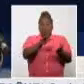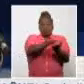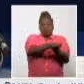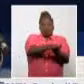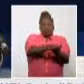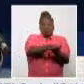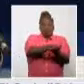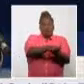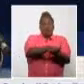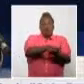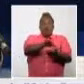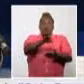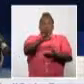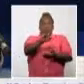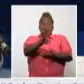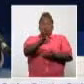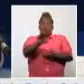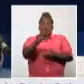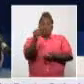as of this date.